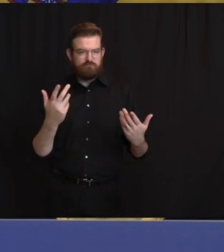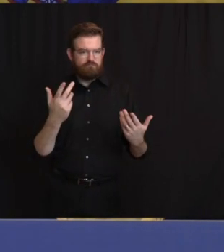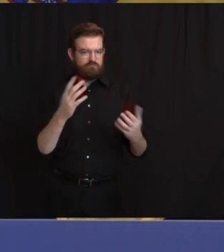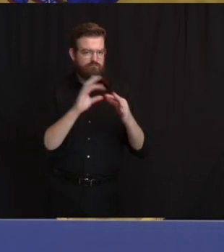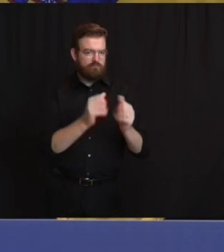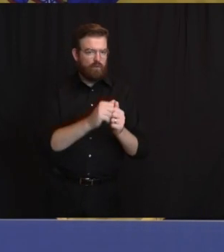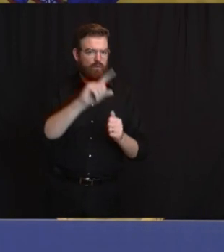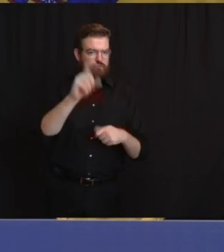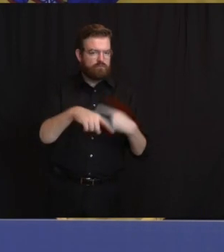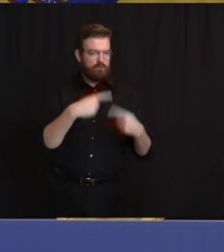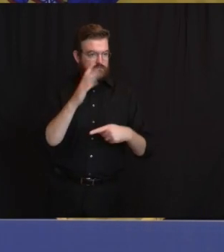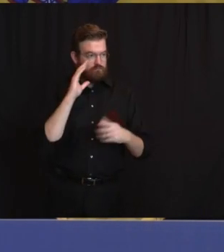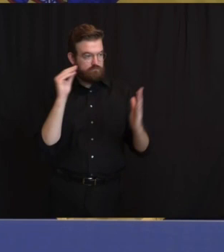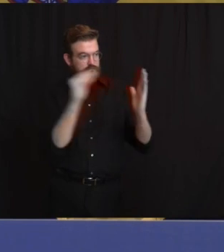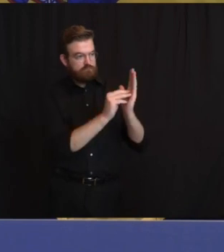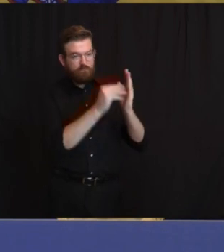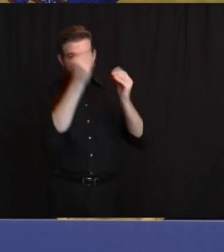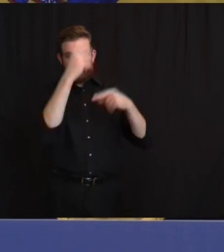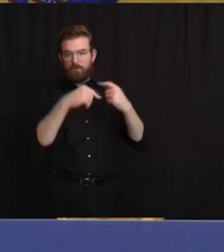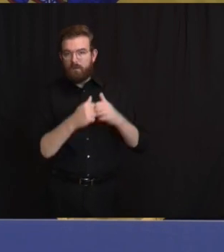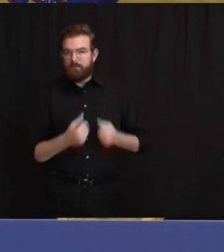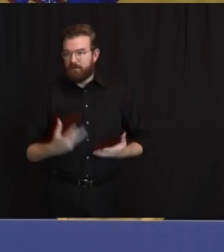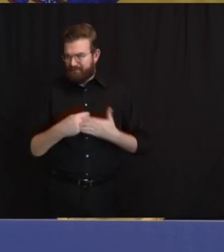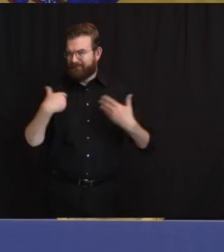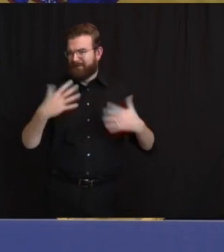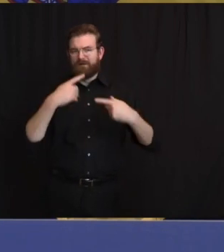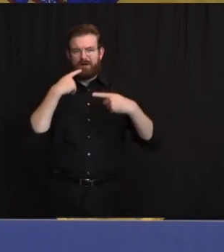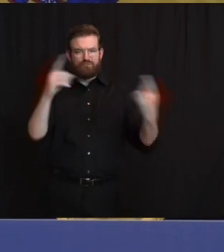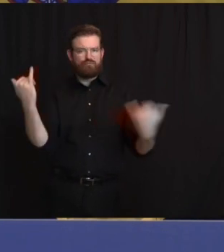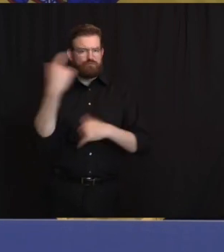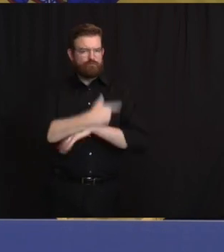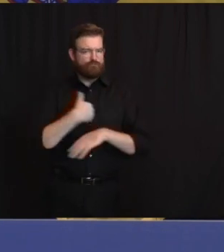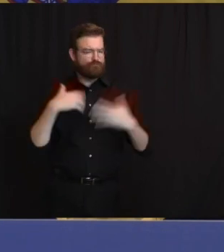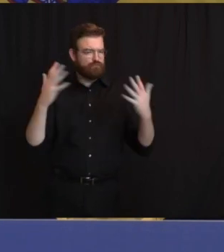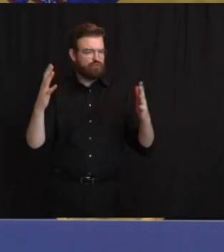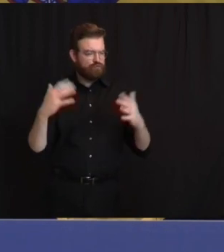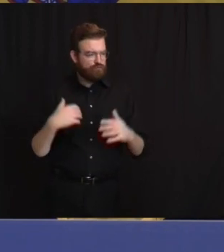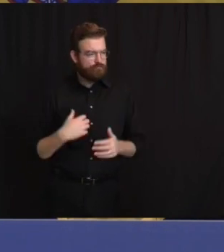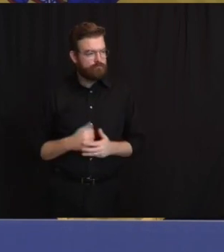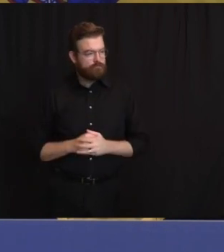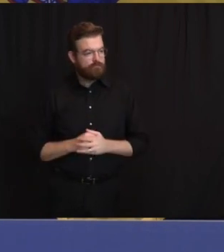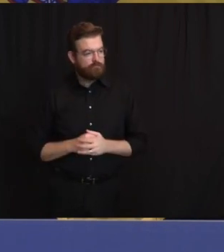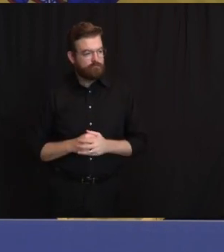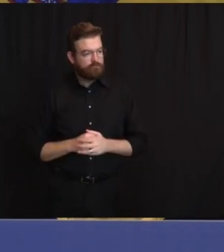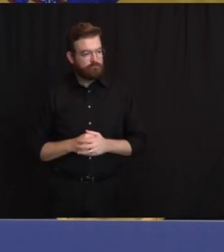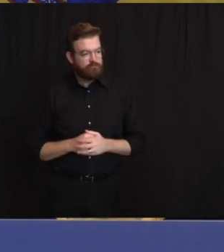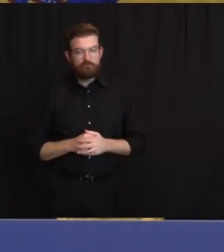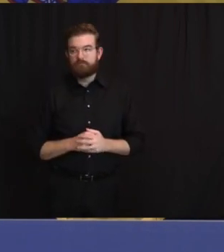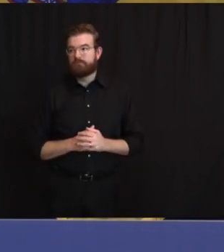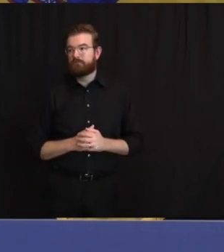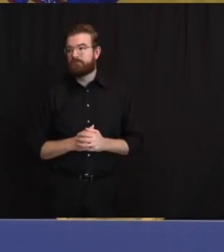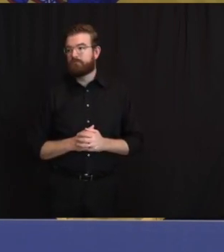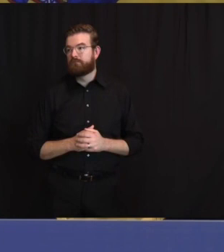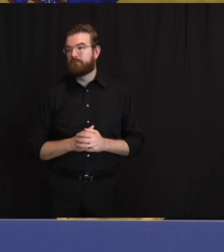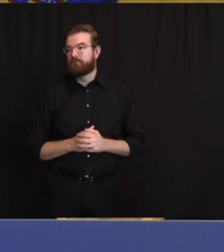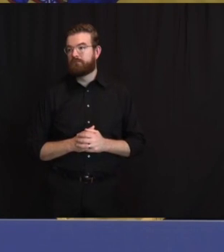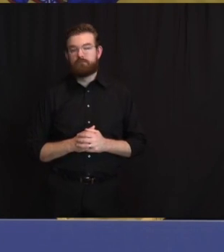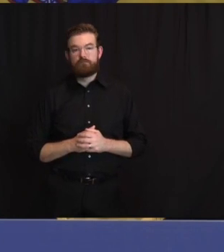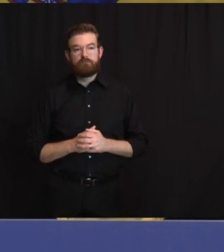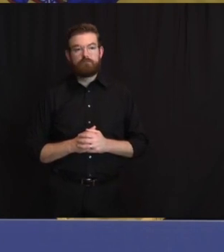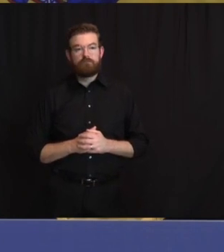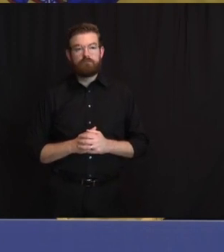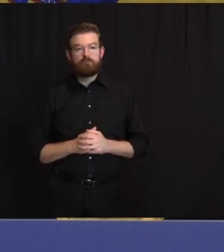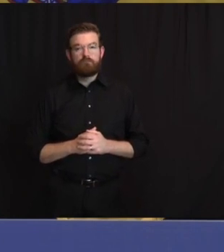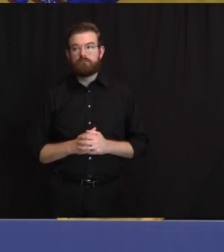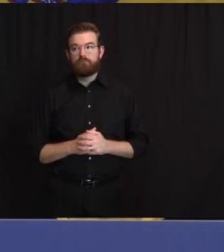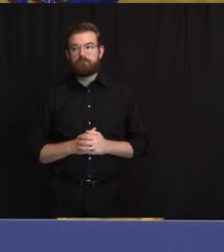you want to get, and this is, I think, a very good result we ended up with the legislature. We want the ability to borrow up